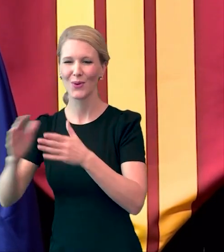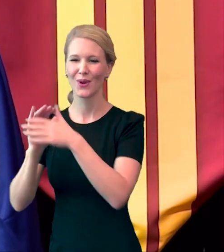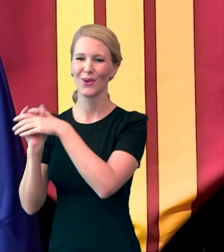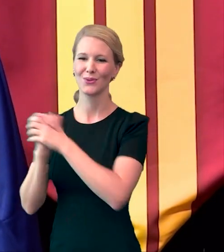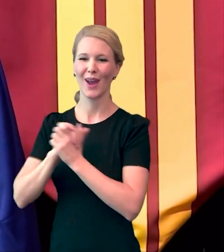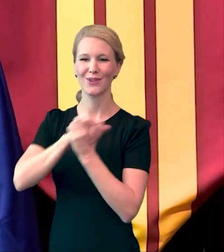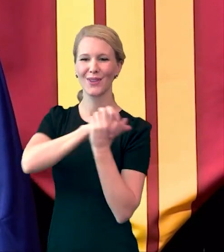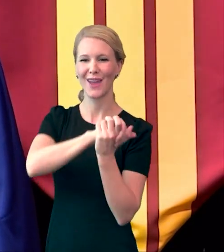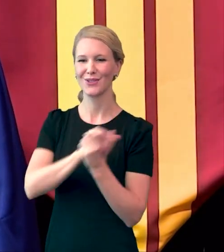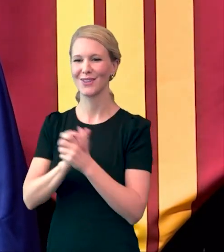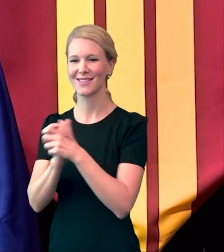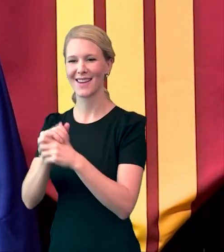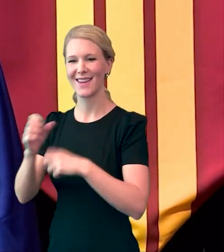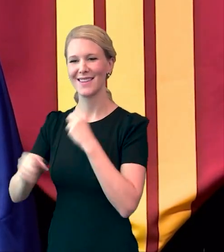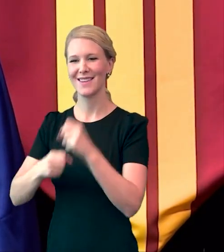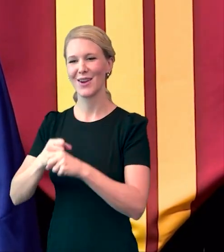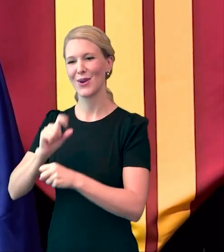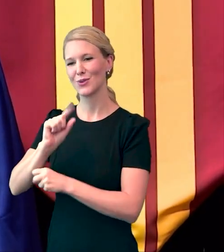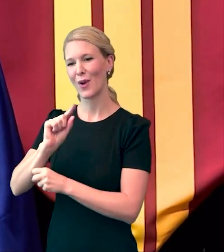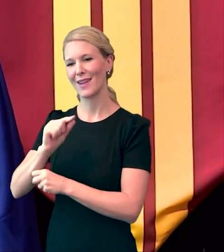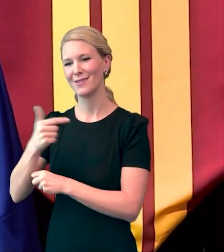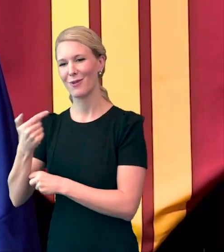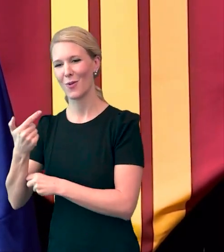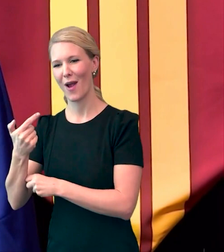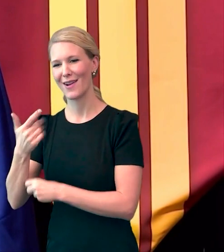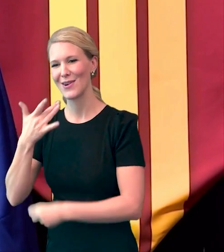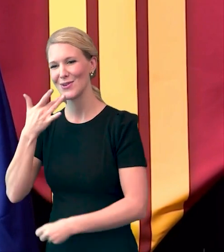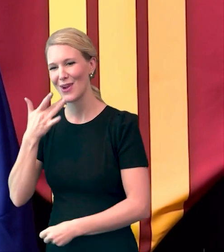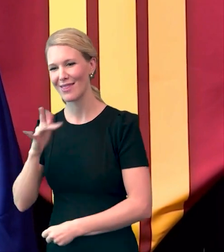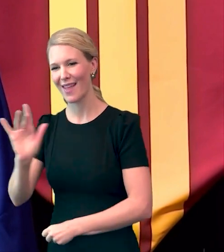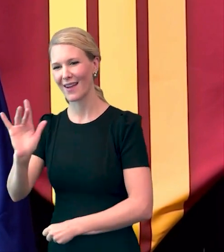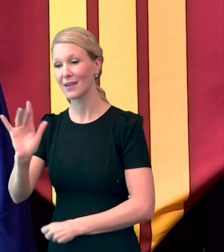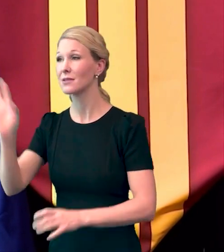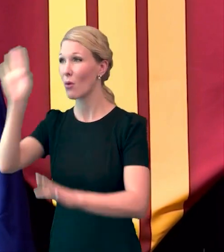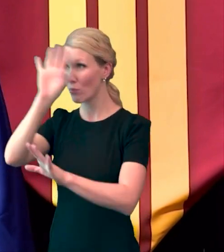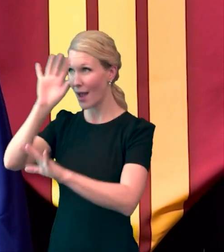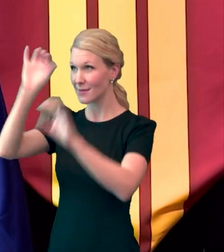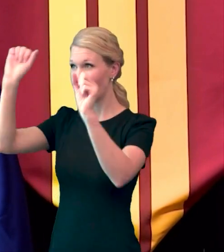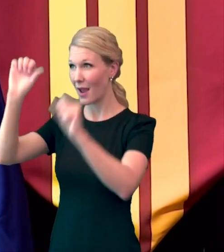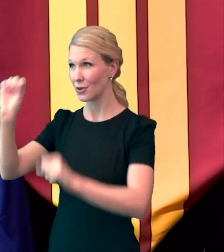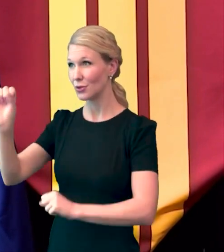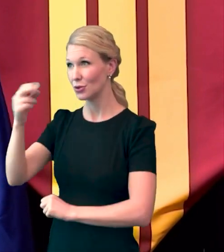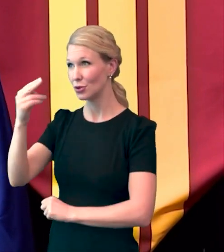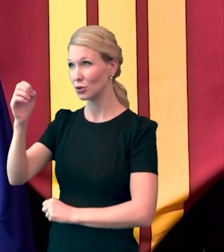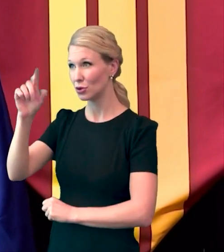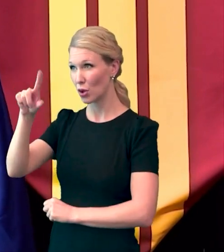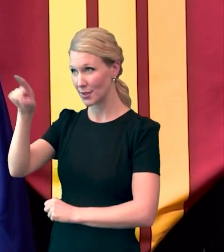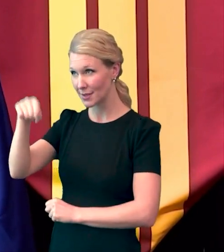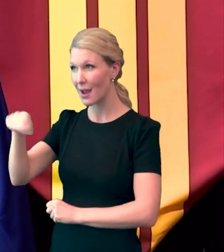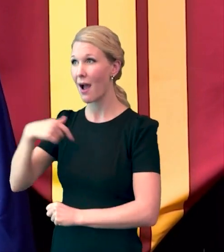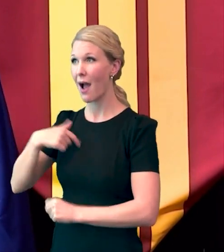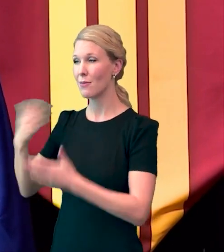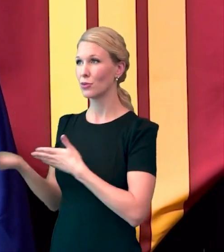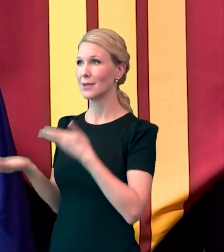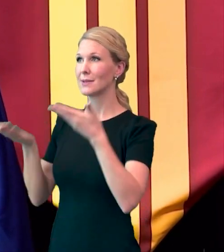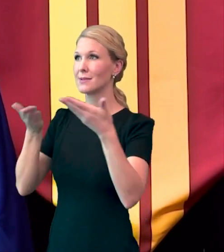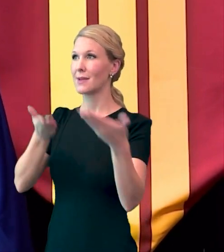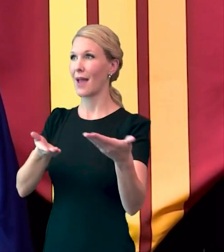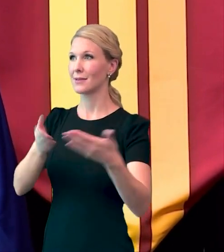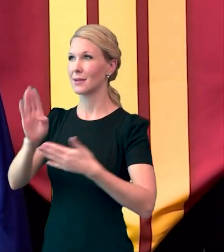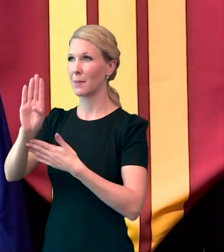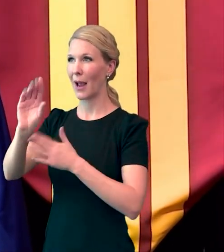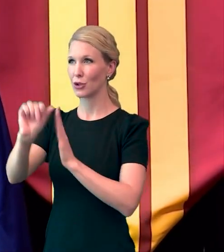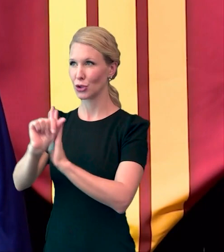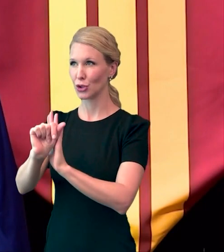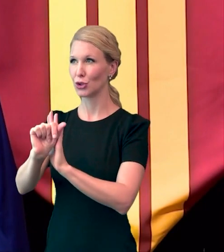of 2021, and good luck. President Schultz, I take great pleasure in presenting to you the baccalaureate degree candidates from